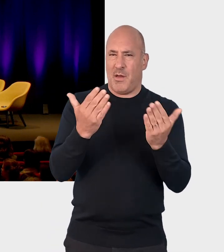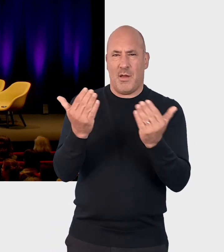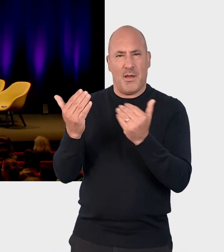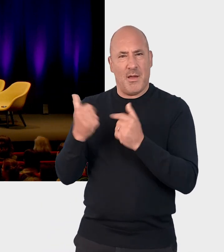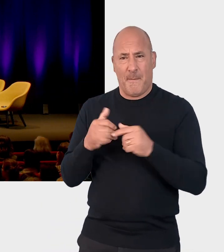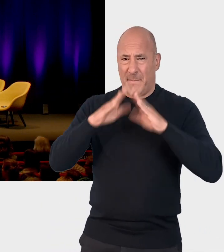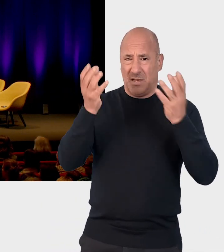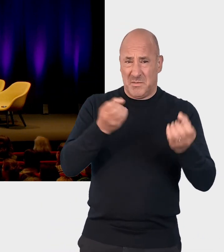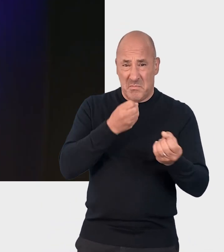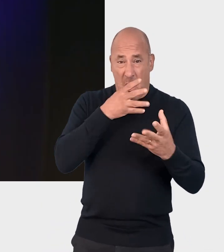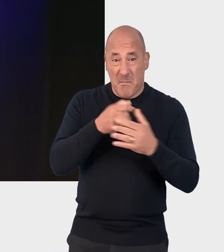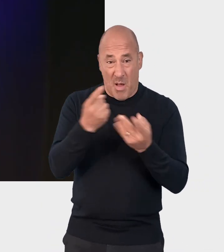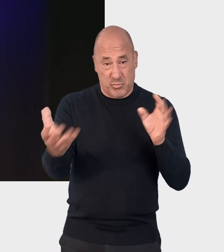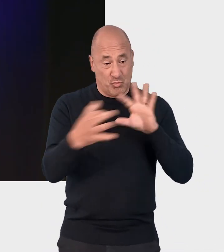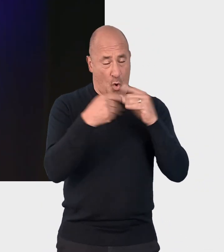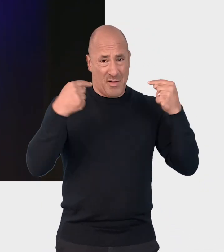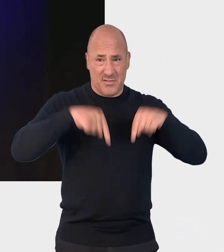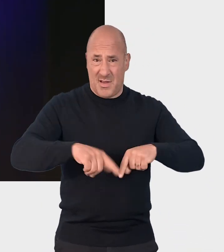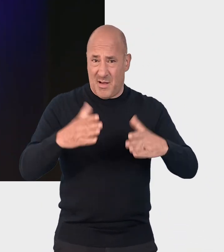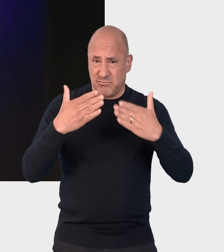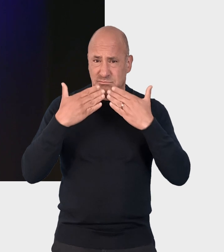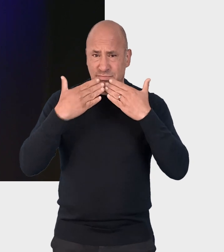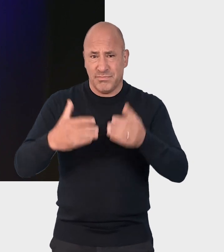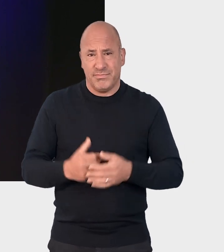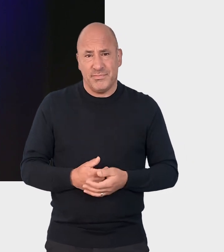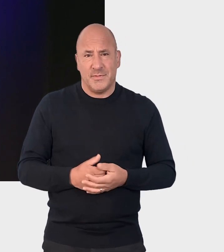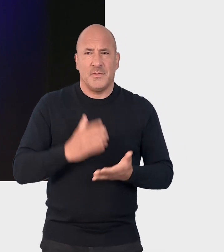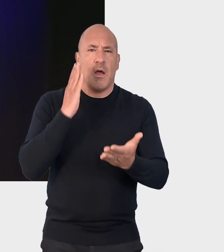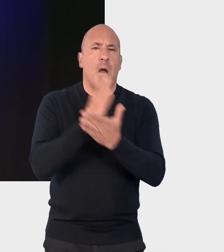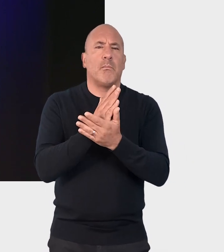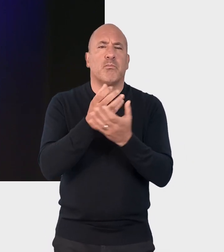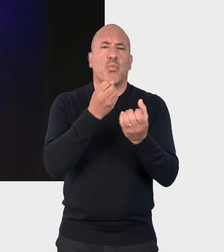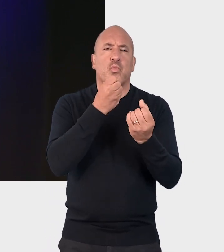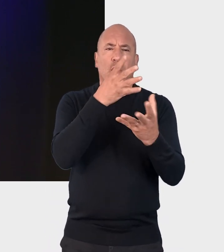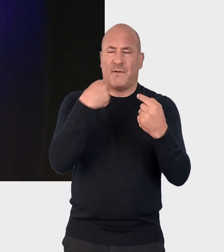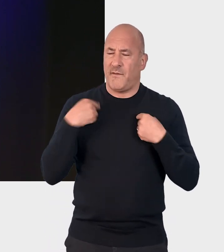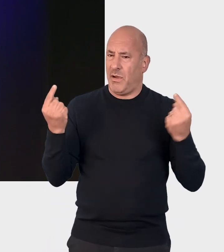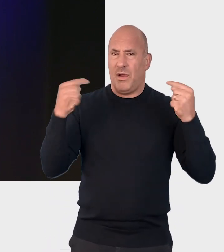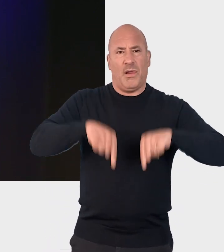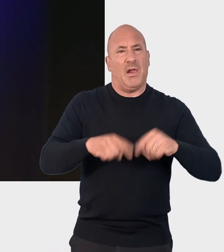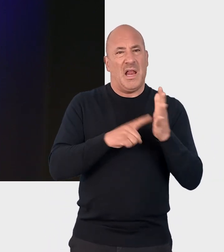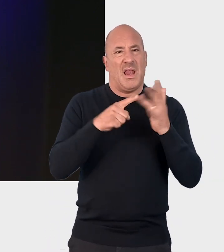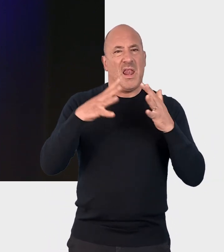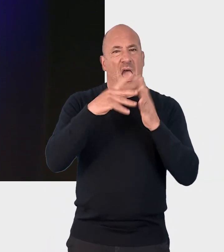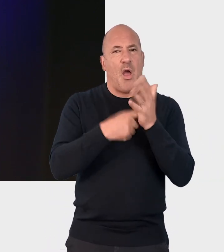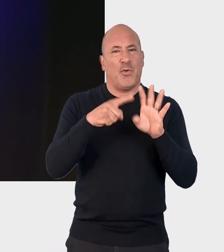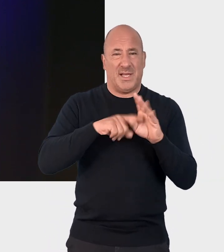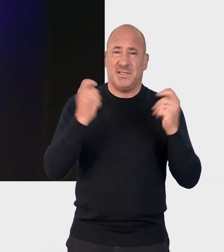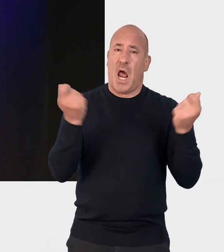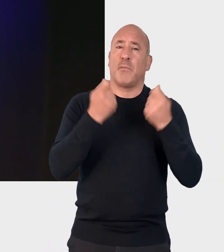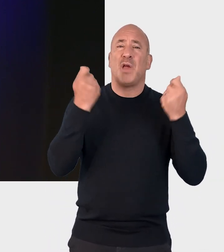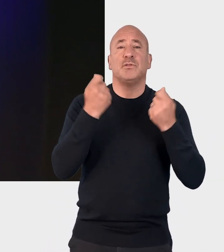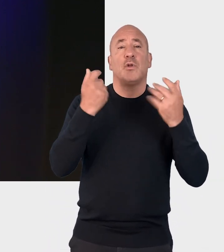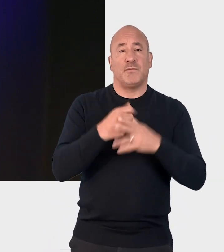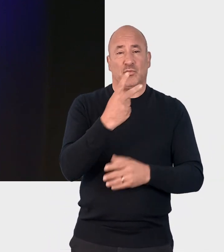magnificent building it is. Thank you to all of you for joining us here in Salford today. It is, as I say, wonderful to be at the